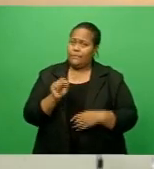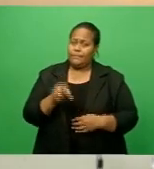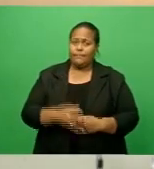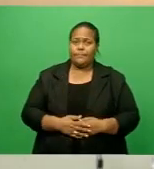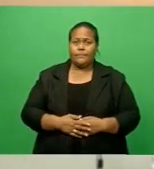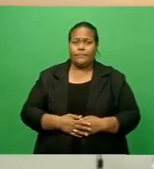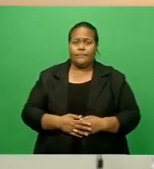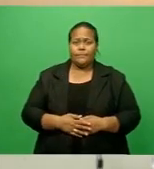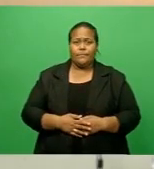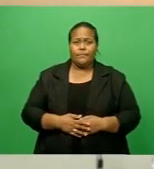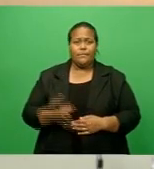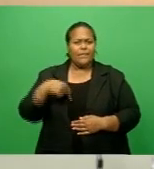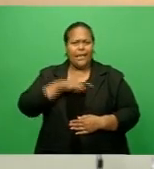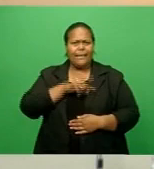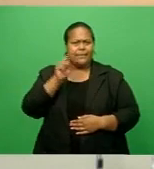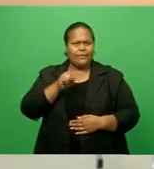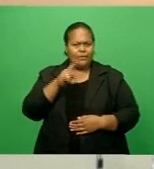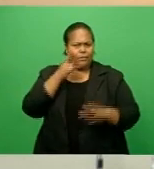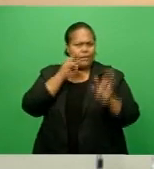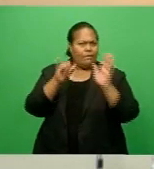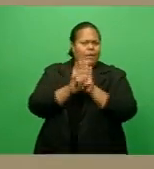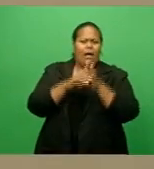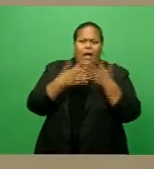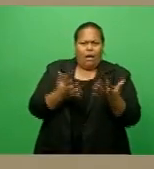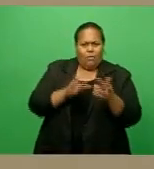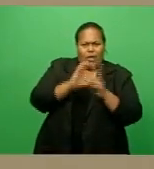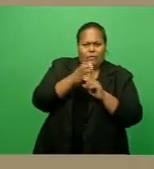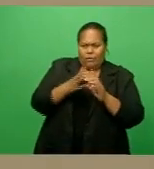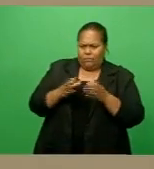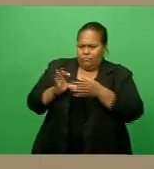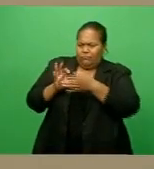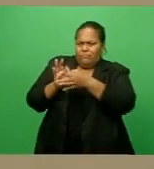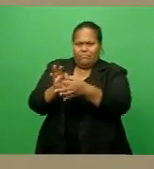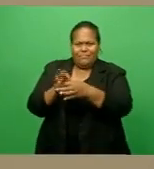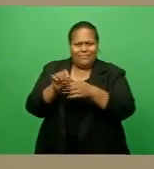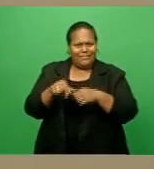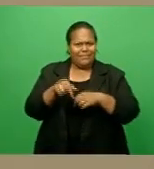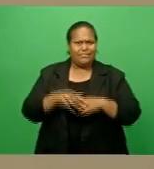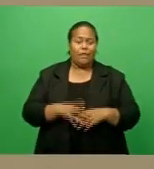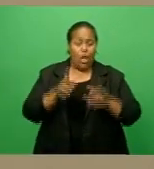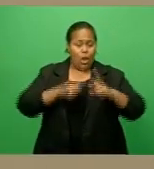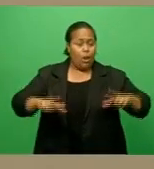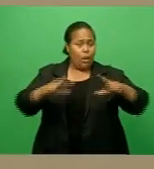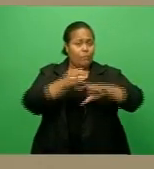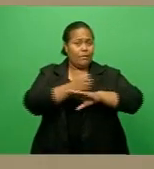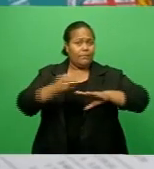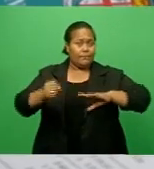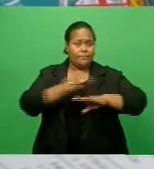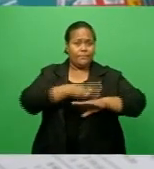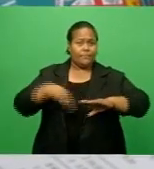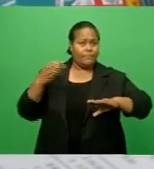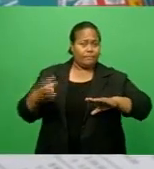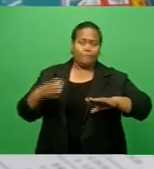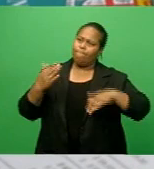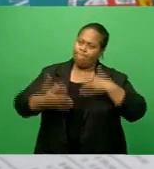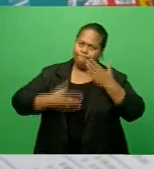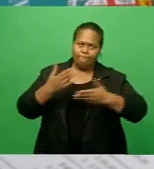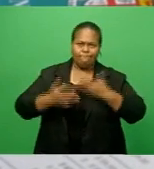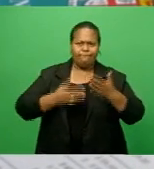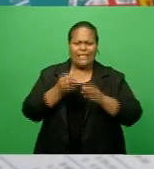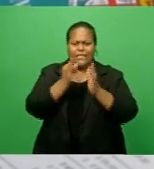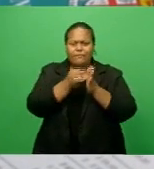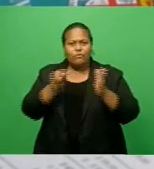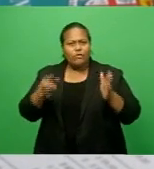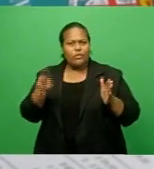study how council is delivering the service. The local government minister says infrastructure should be a major focus